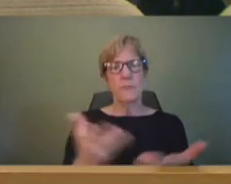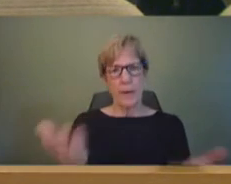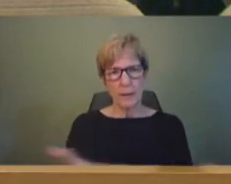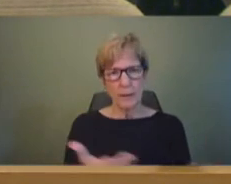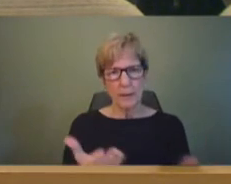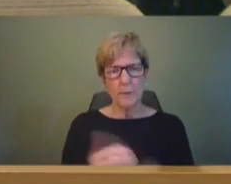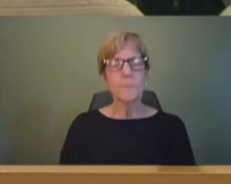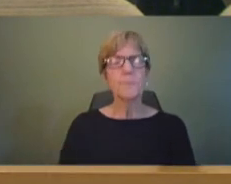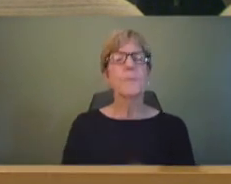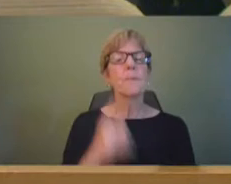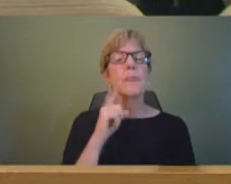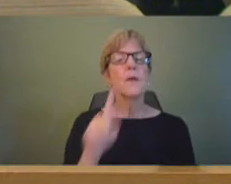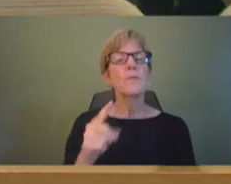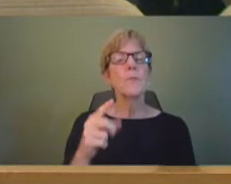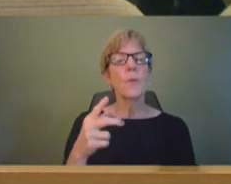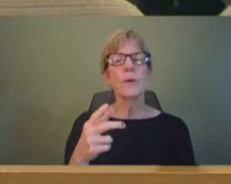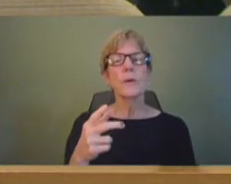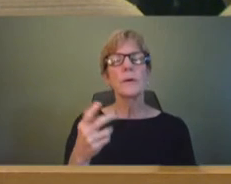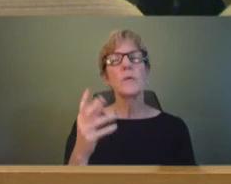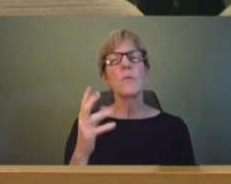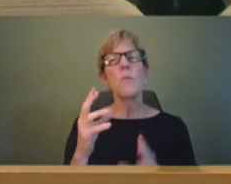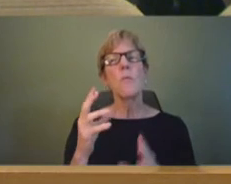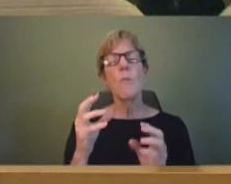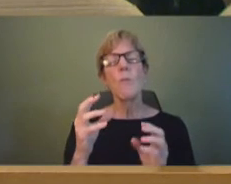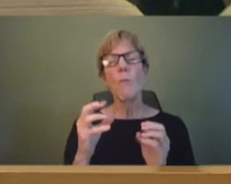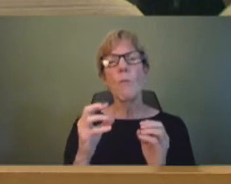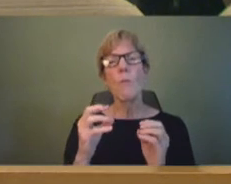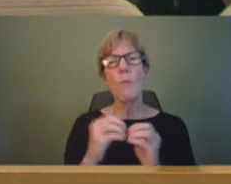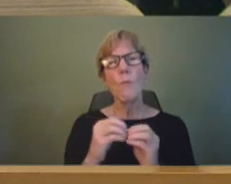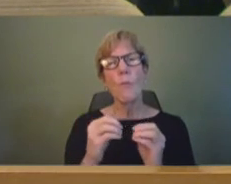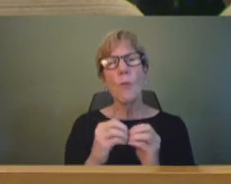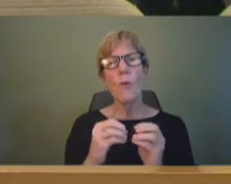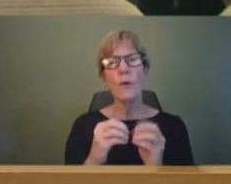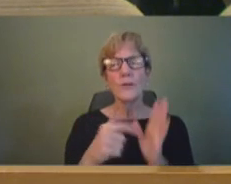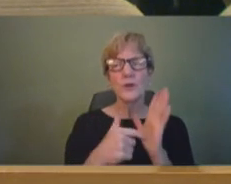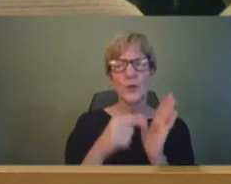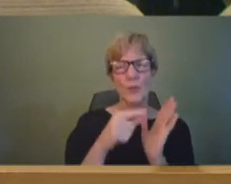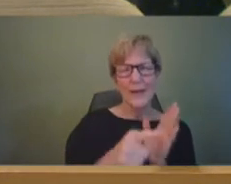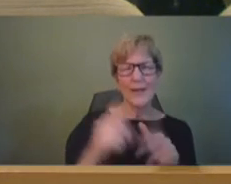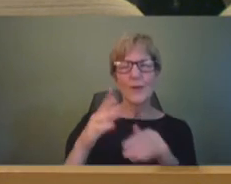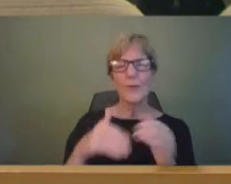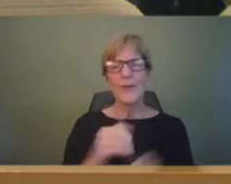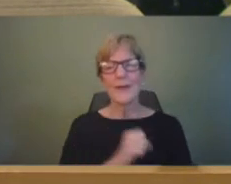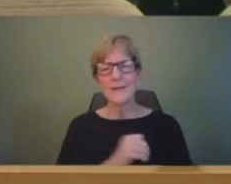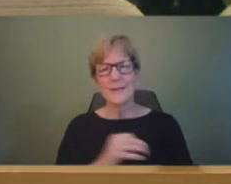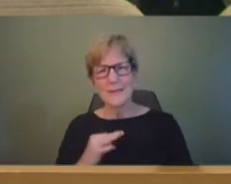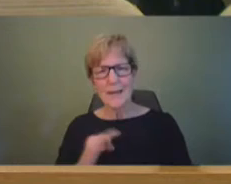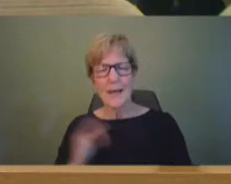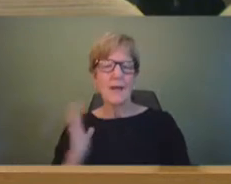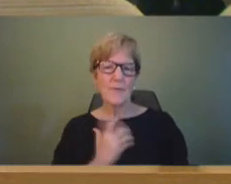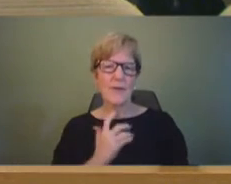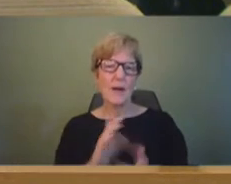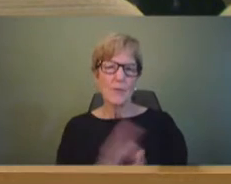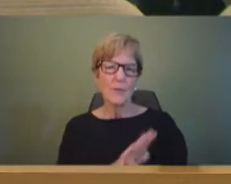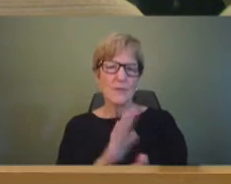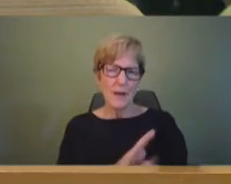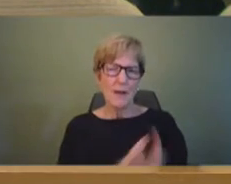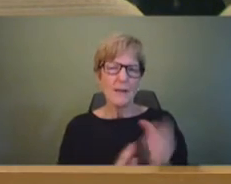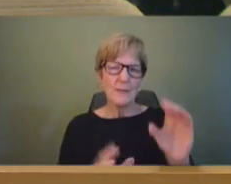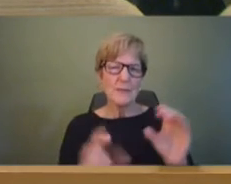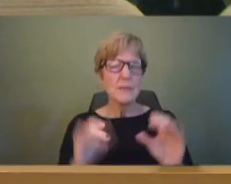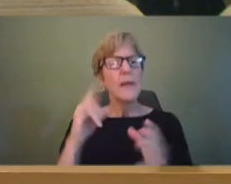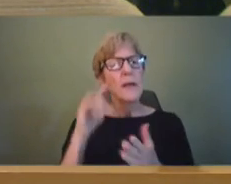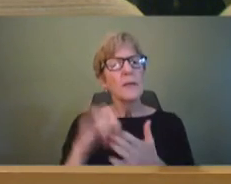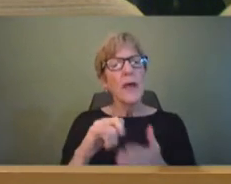product type there's probably more shown on this than we've shown staff uh than we've committed to in our zoning document I think that's what staff is looking for some more